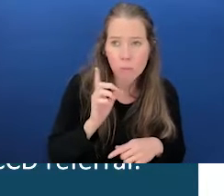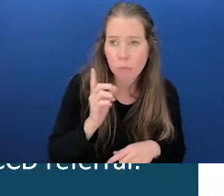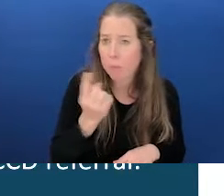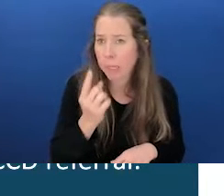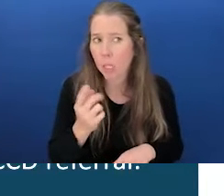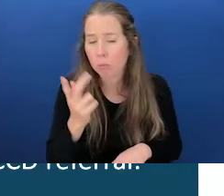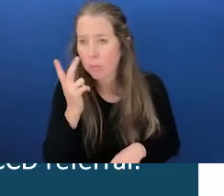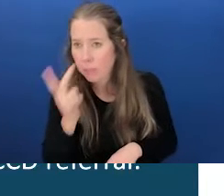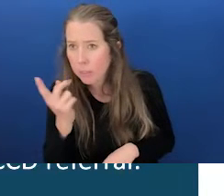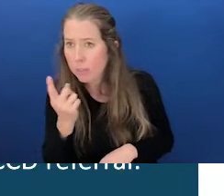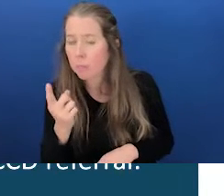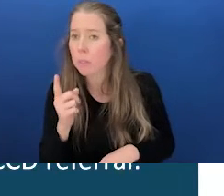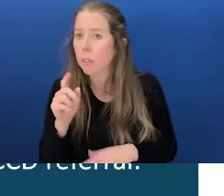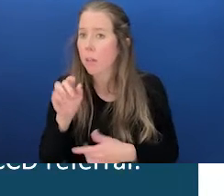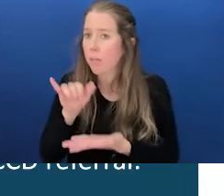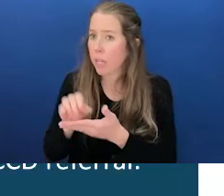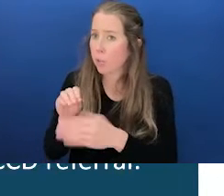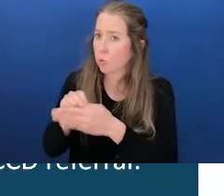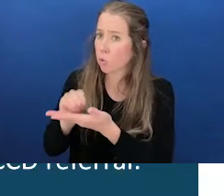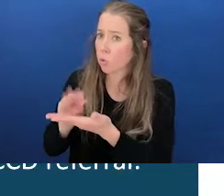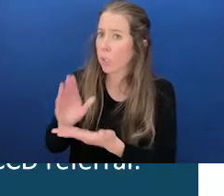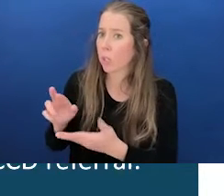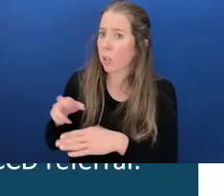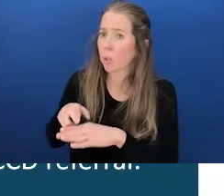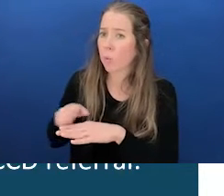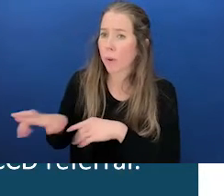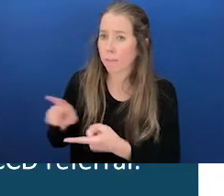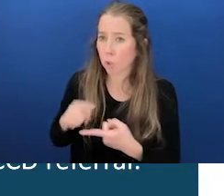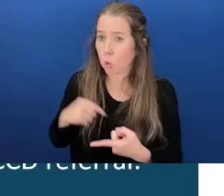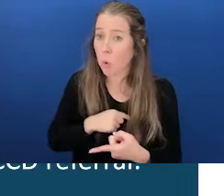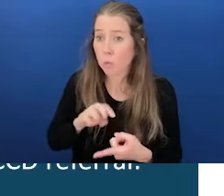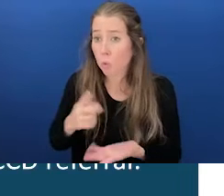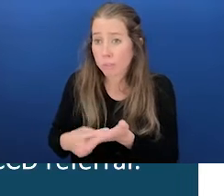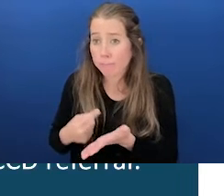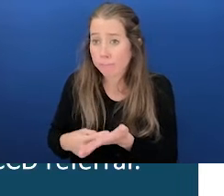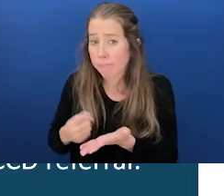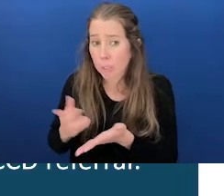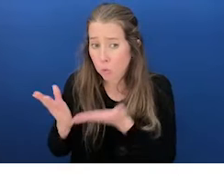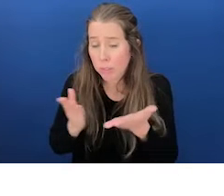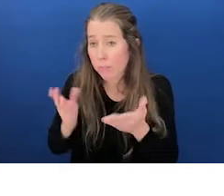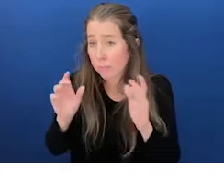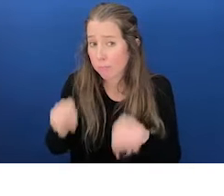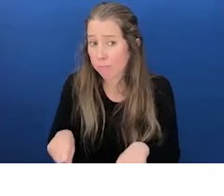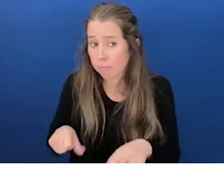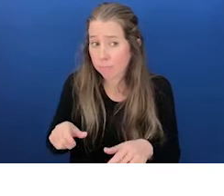refer that student to us or just talk to the student about the services available to them.